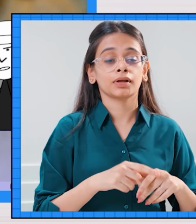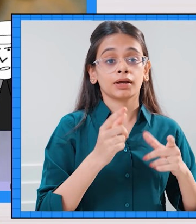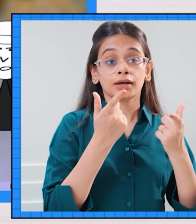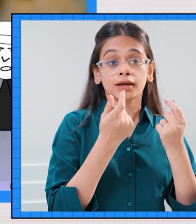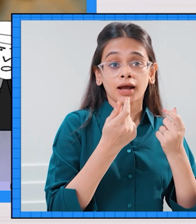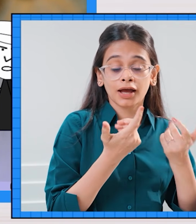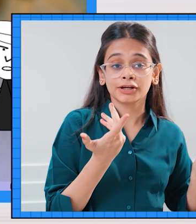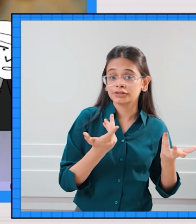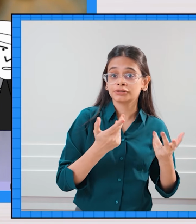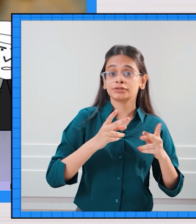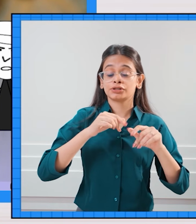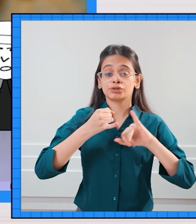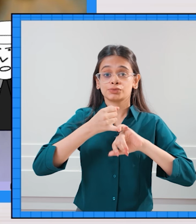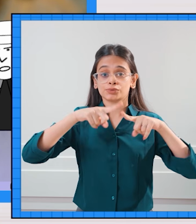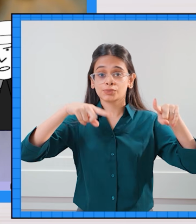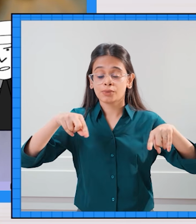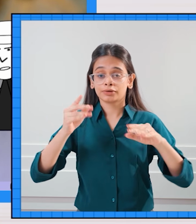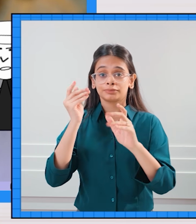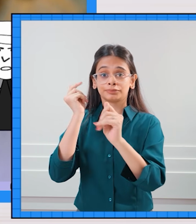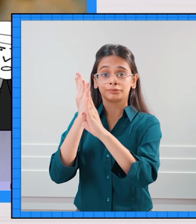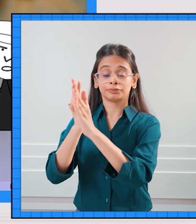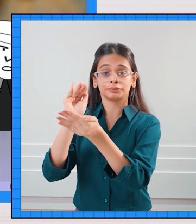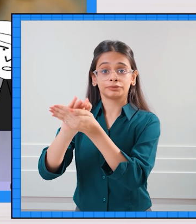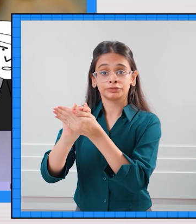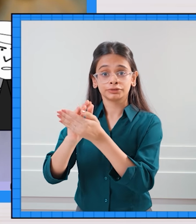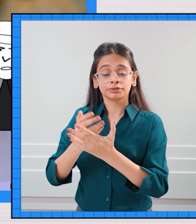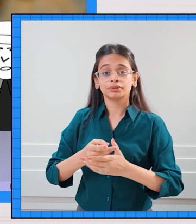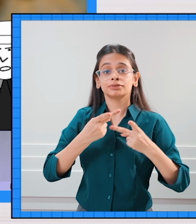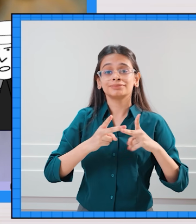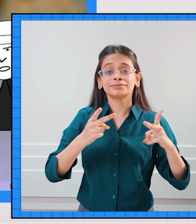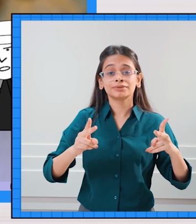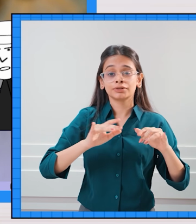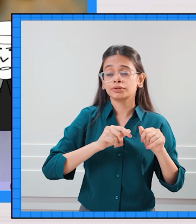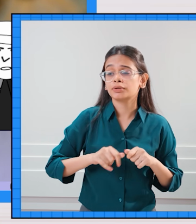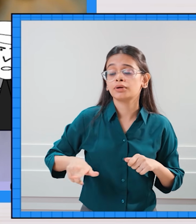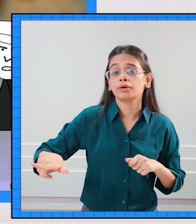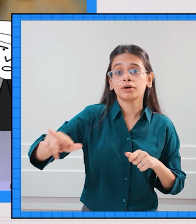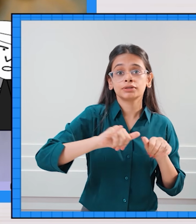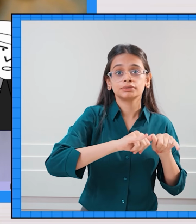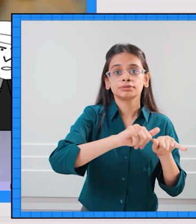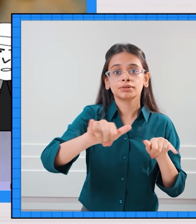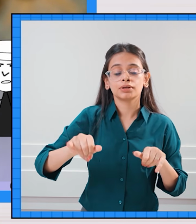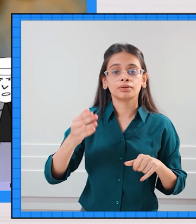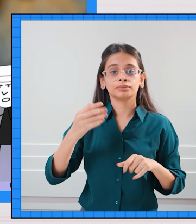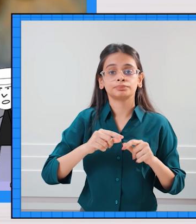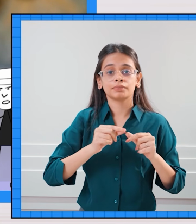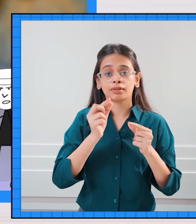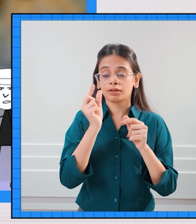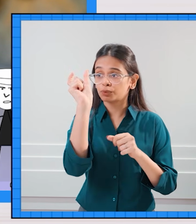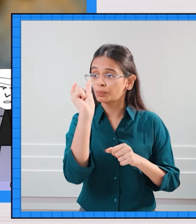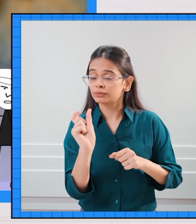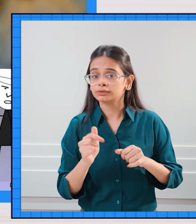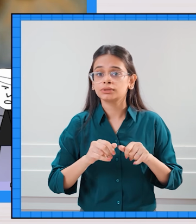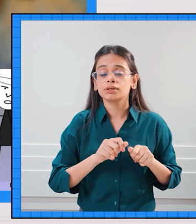can be traded on the exchange benefit from standardization and uniform application of law and regulations.